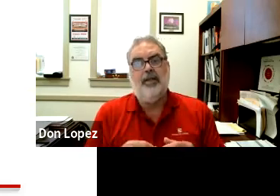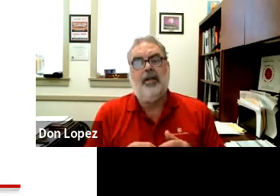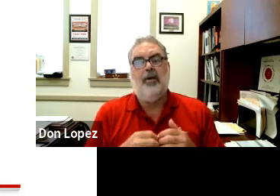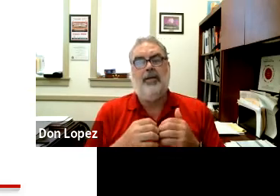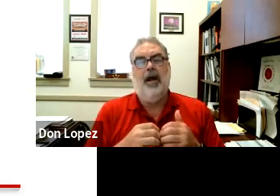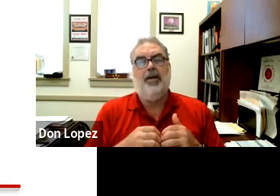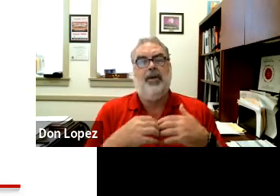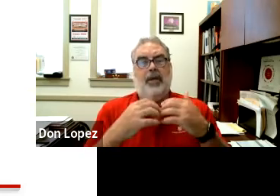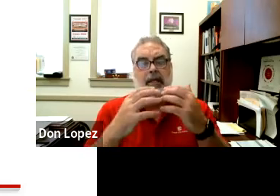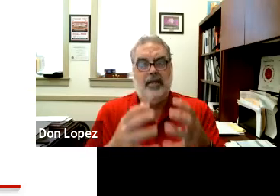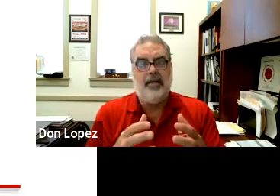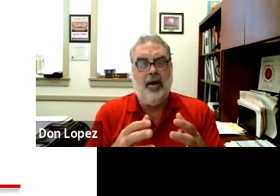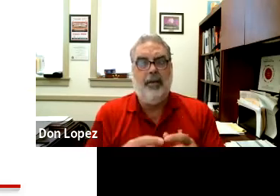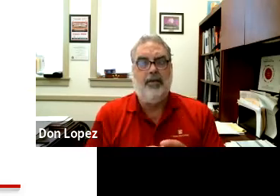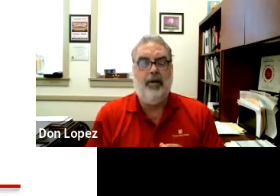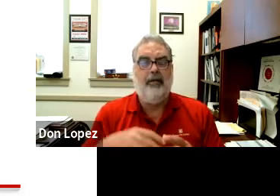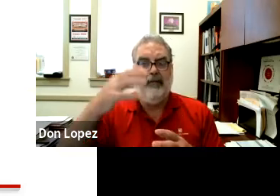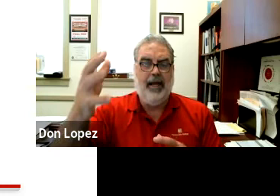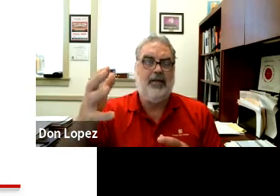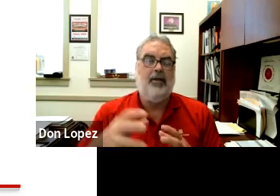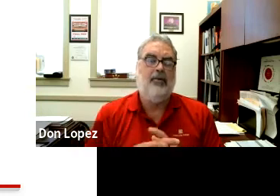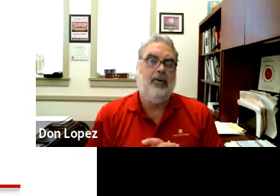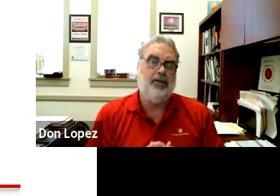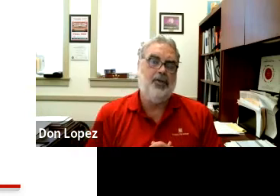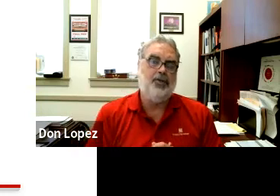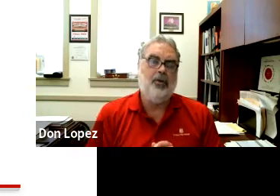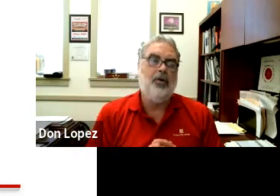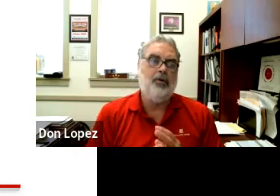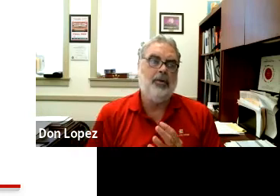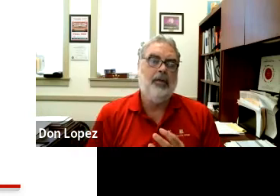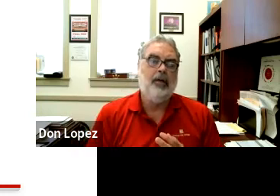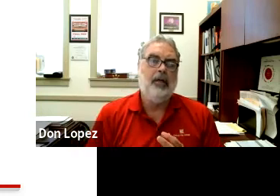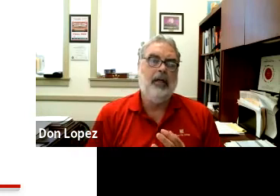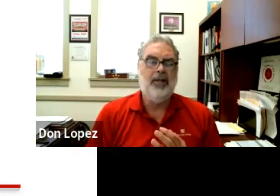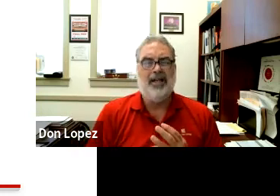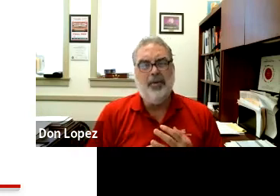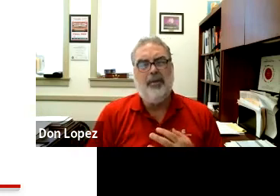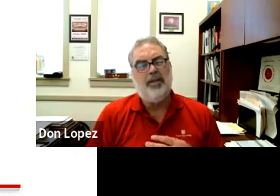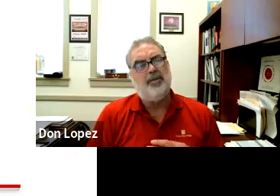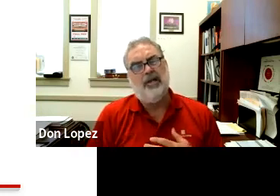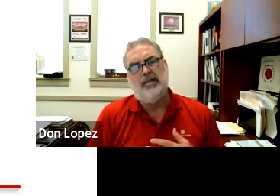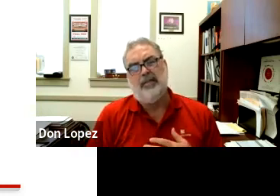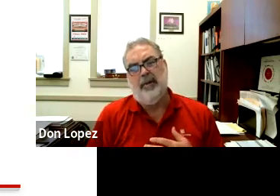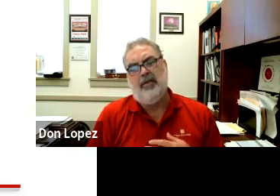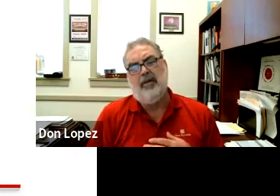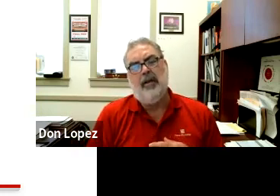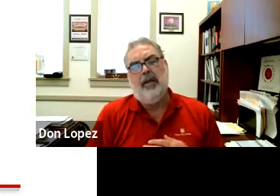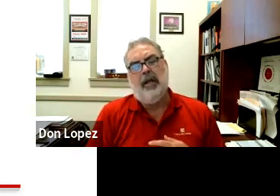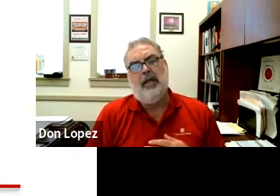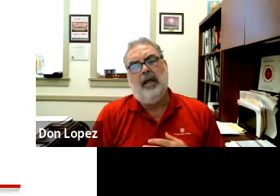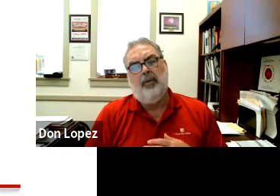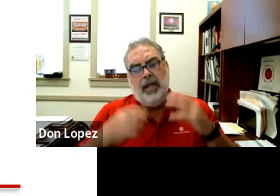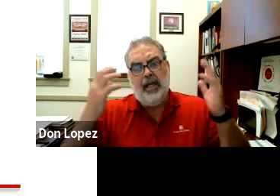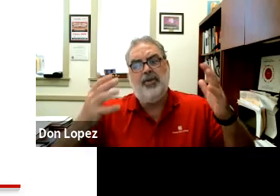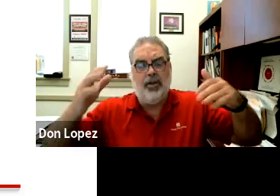applying things in the correct direction? Is this helping to advance the overall institutional goals? And so that's really what this process is about.